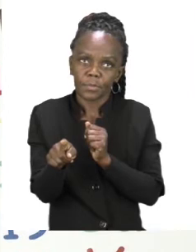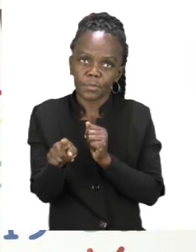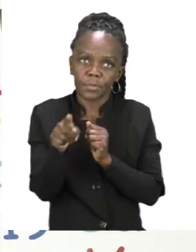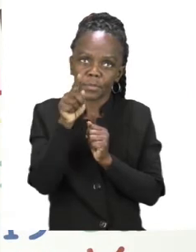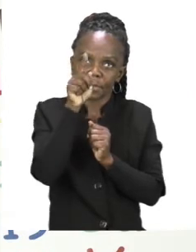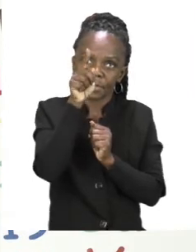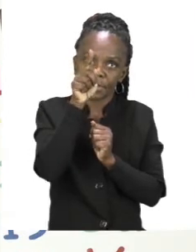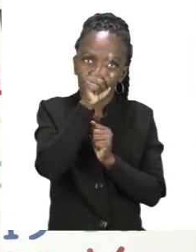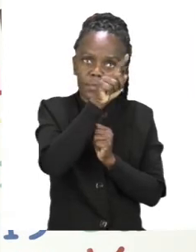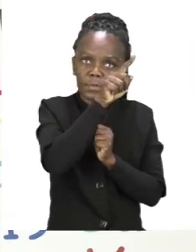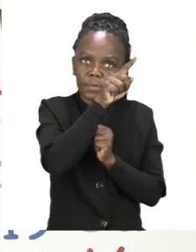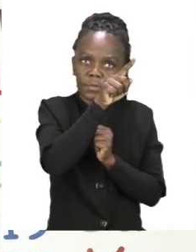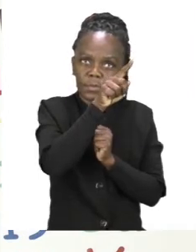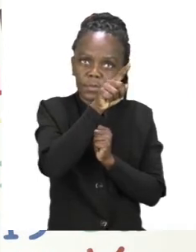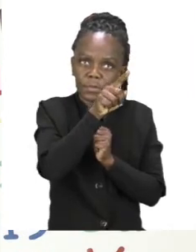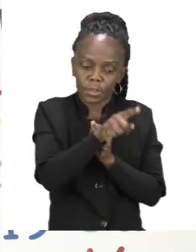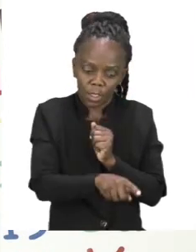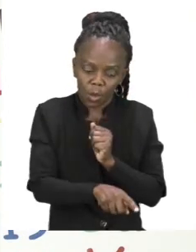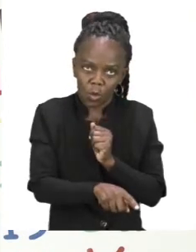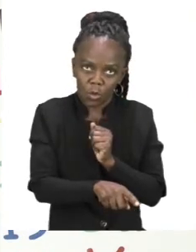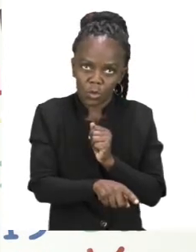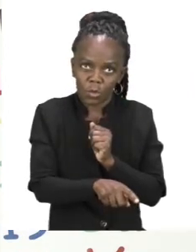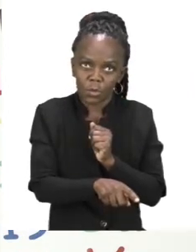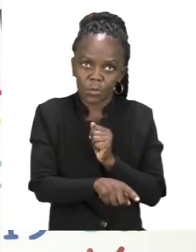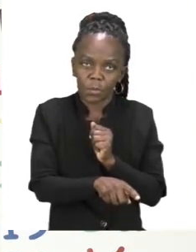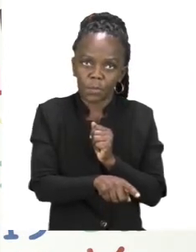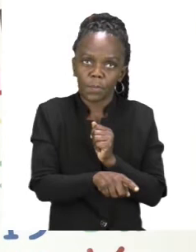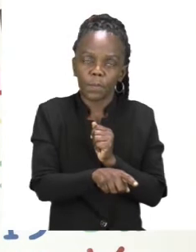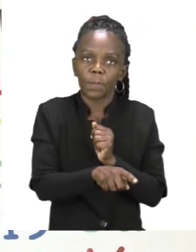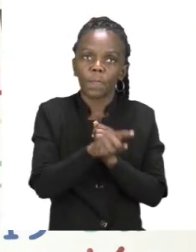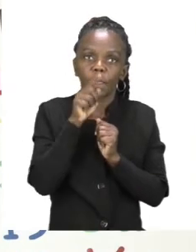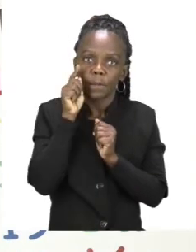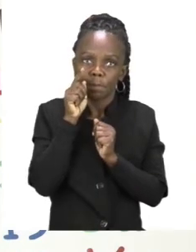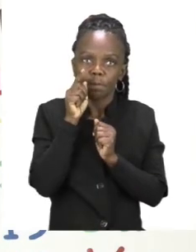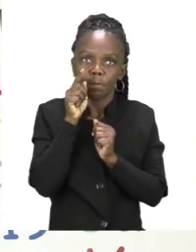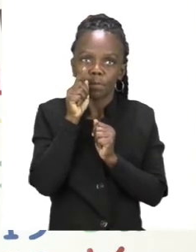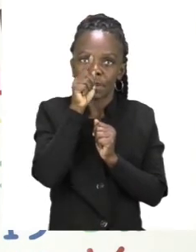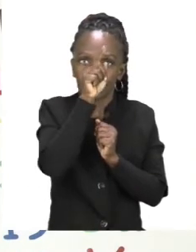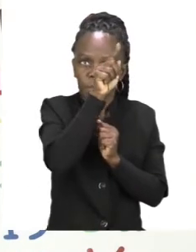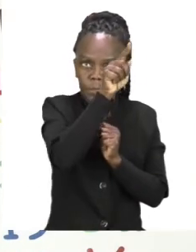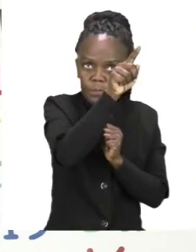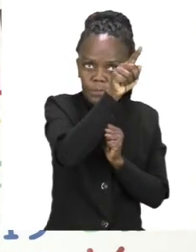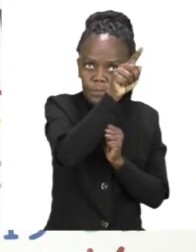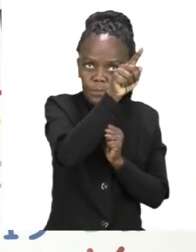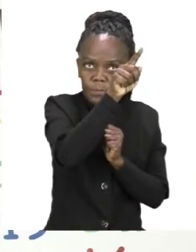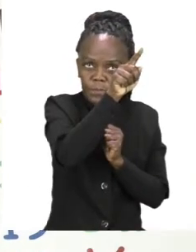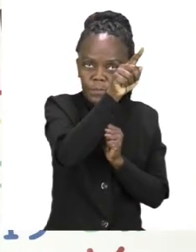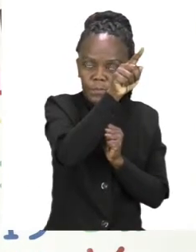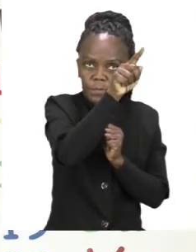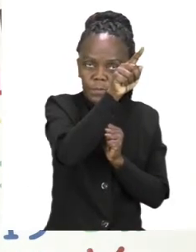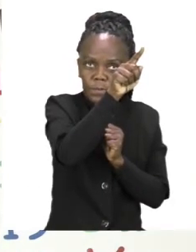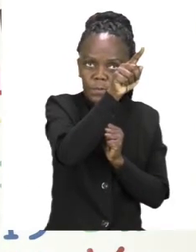is one. So we go down. We lift up our pencil and we join from where